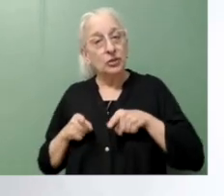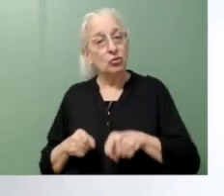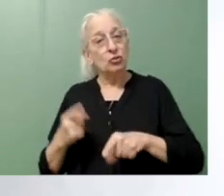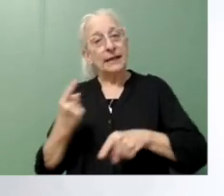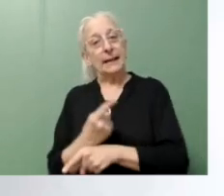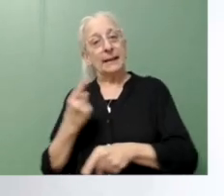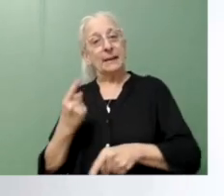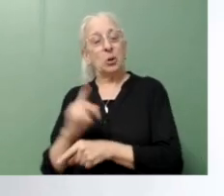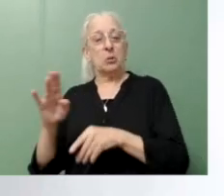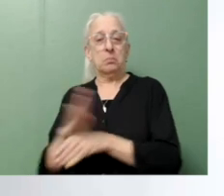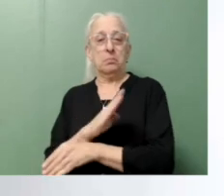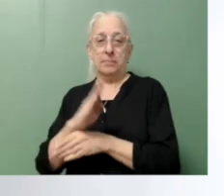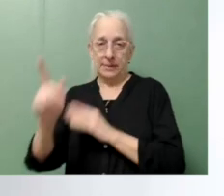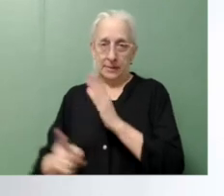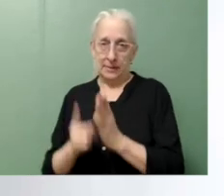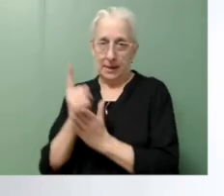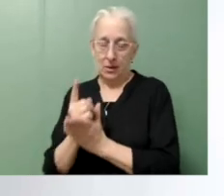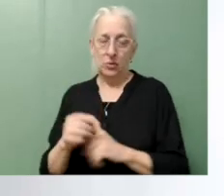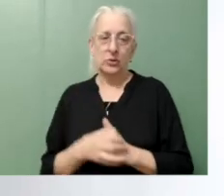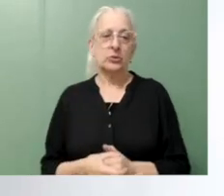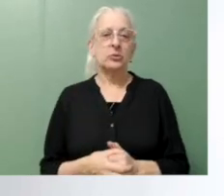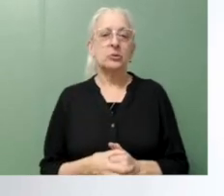hours." There were also